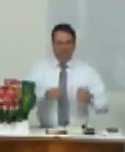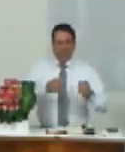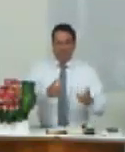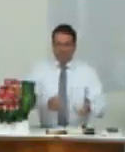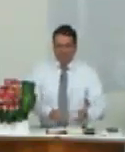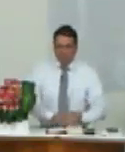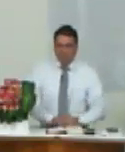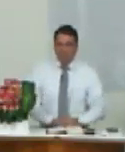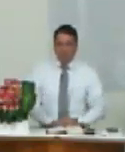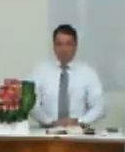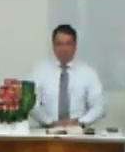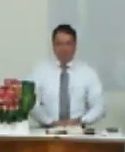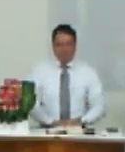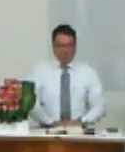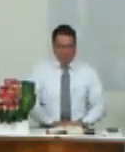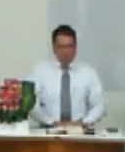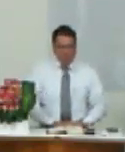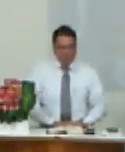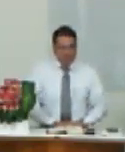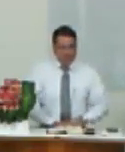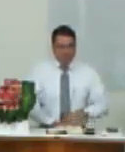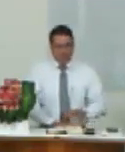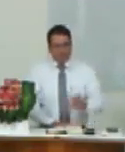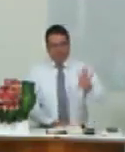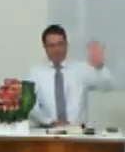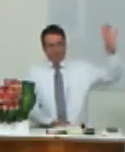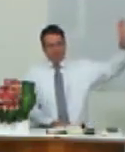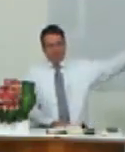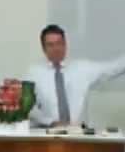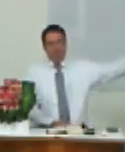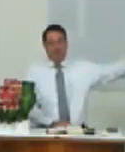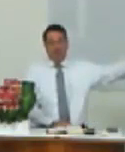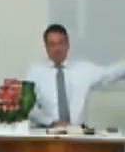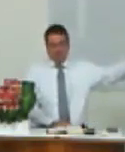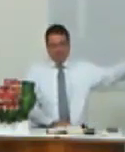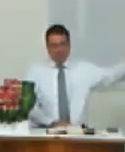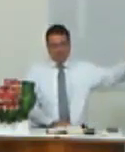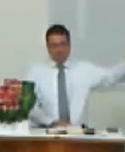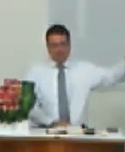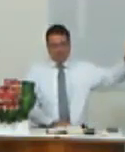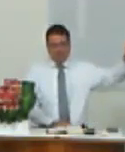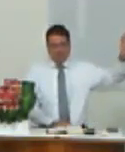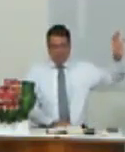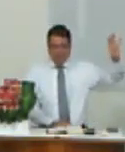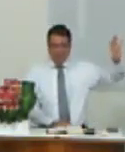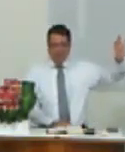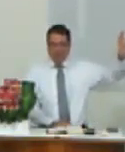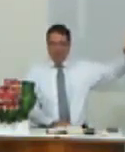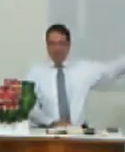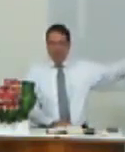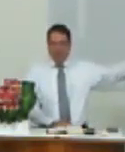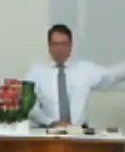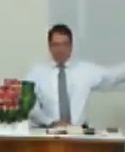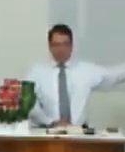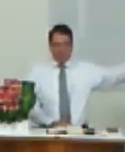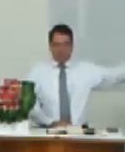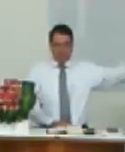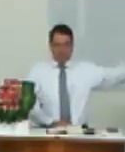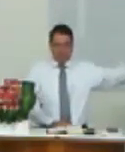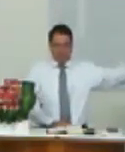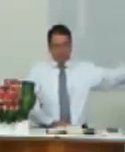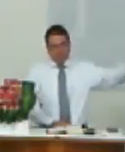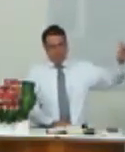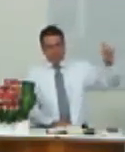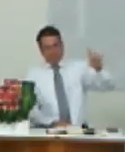você a participant. You have access to the blessings Senhor. Of the Lord. Aquilo que estava só para Israel. What was only for a promessa Israel. Era the promise Israel. Was